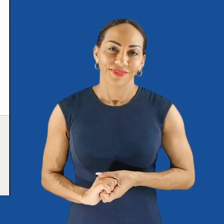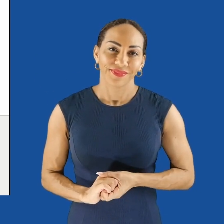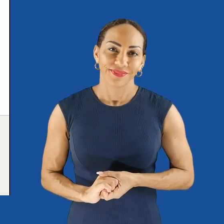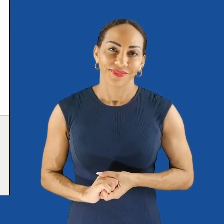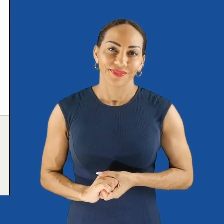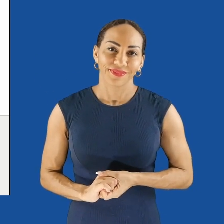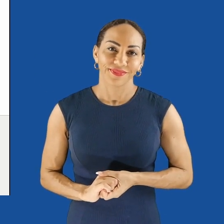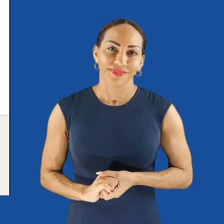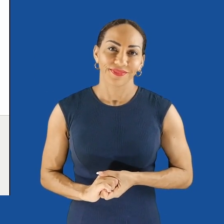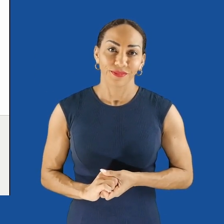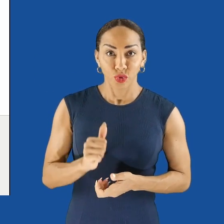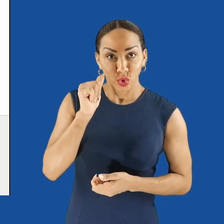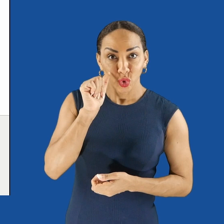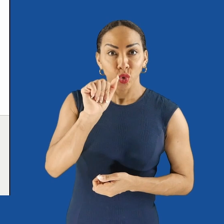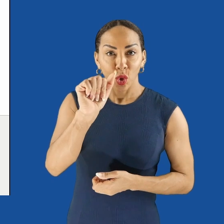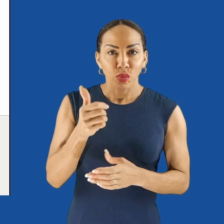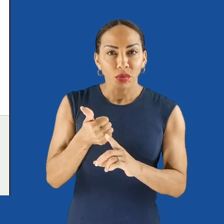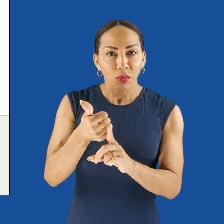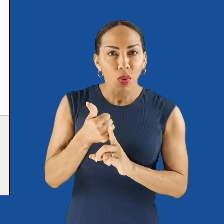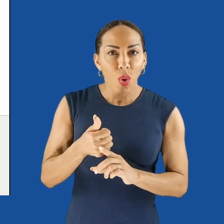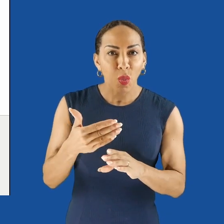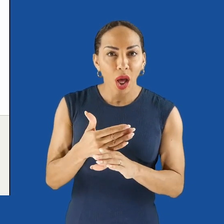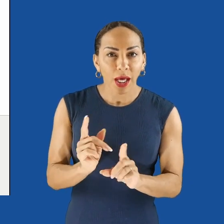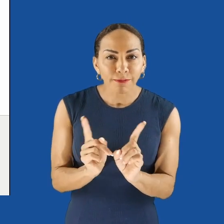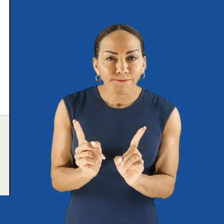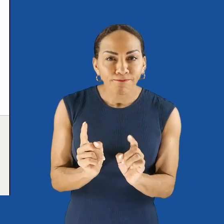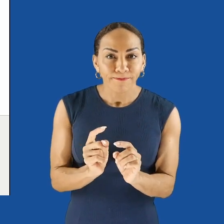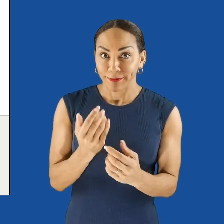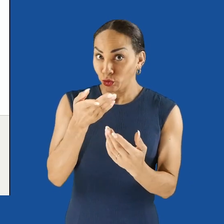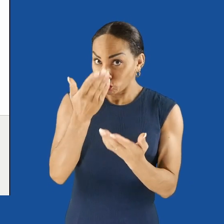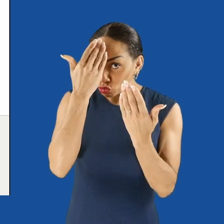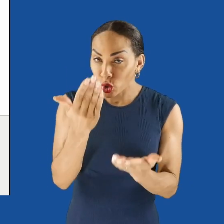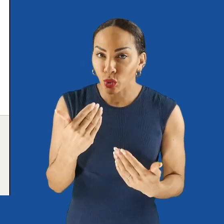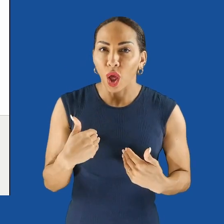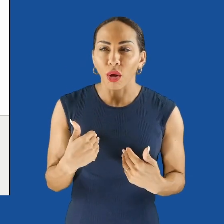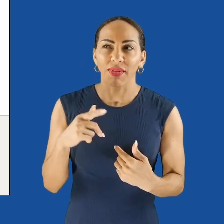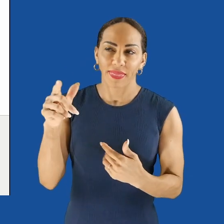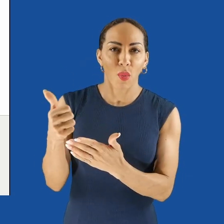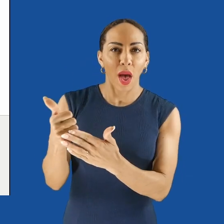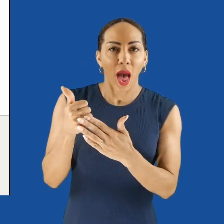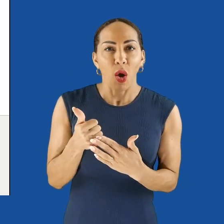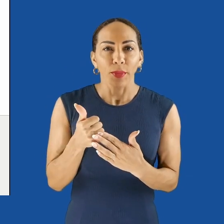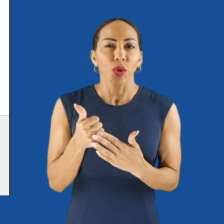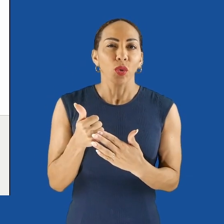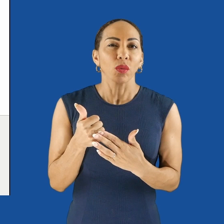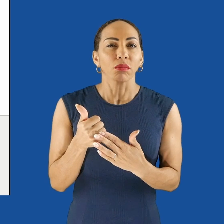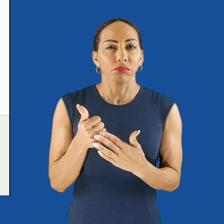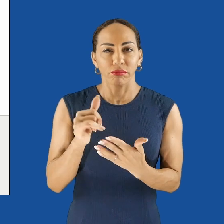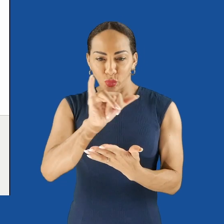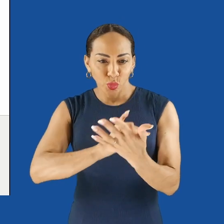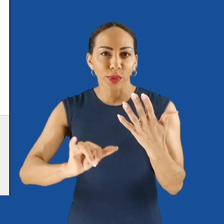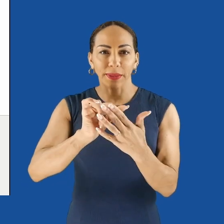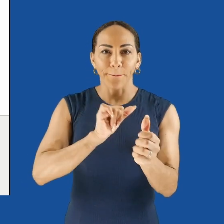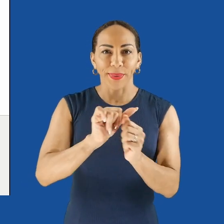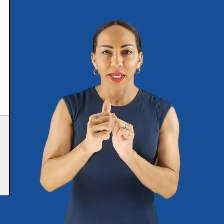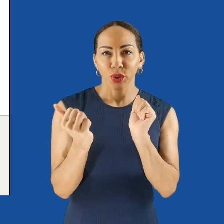Do you know what type of support worker you need? If you do not know, we can help you to find the right option for you. Yes, I know what I